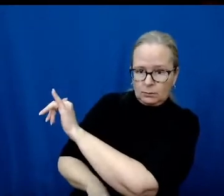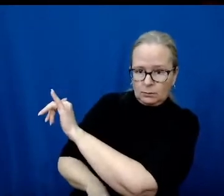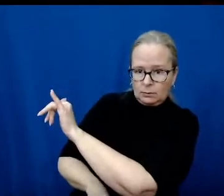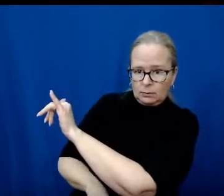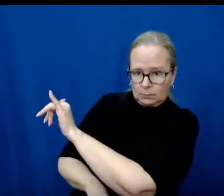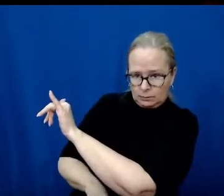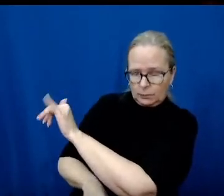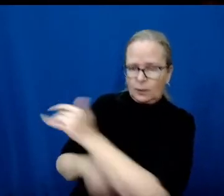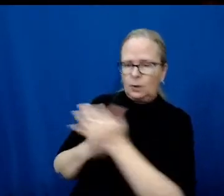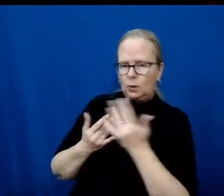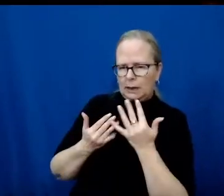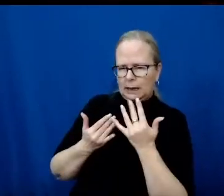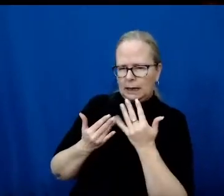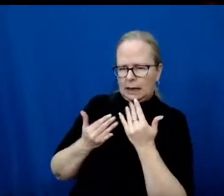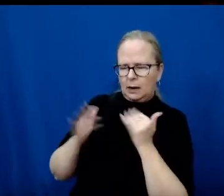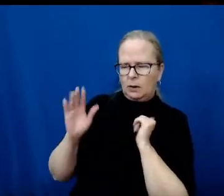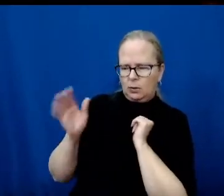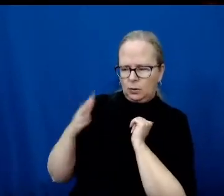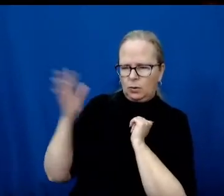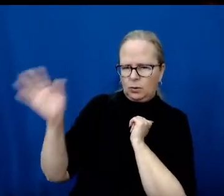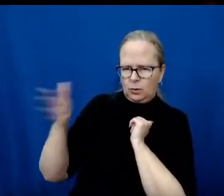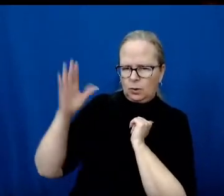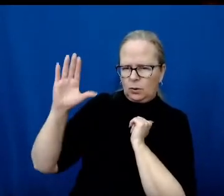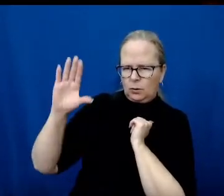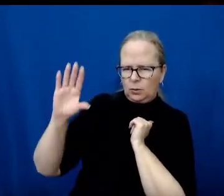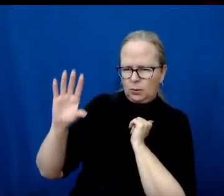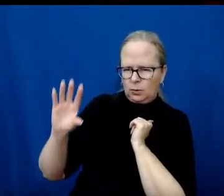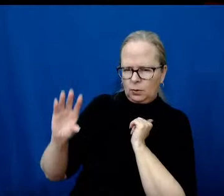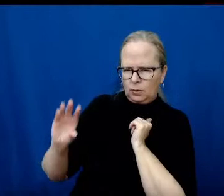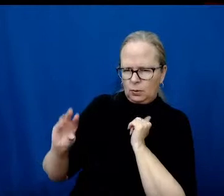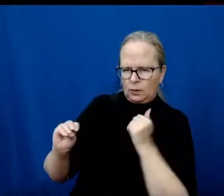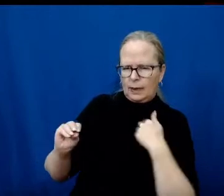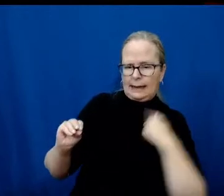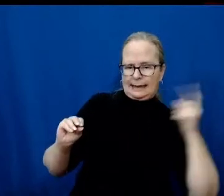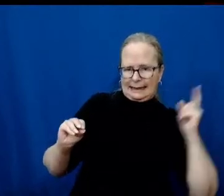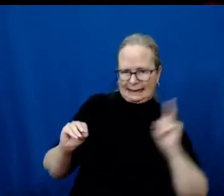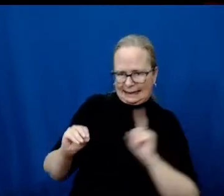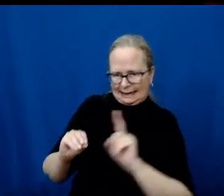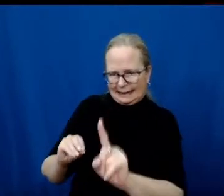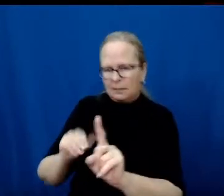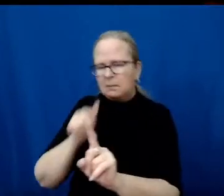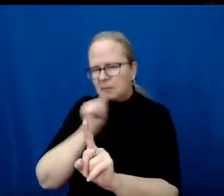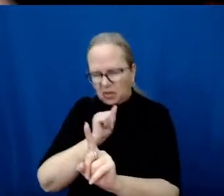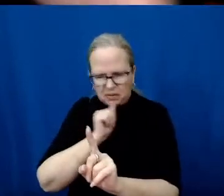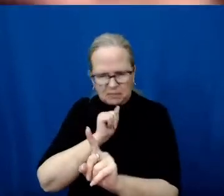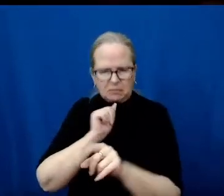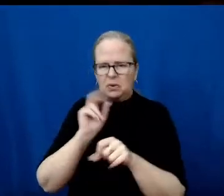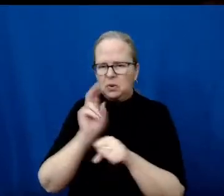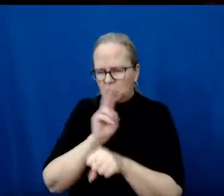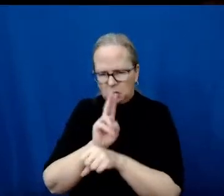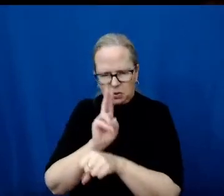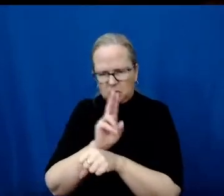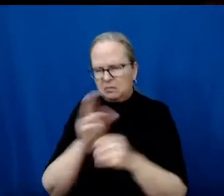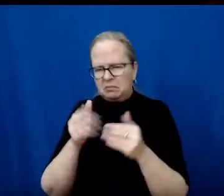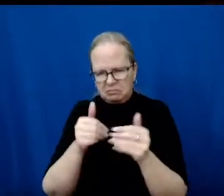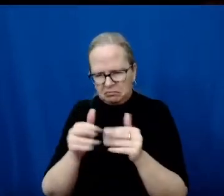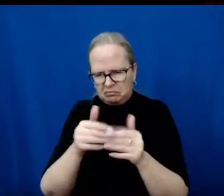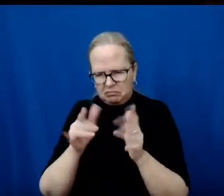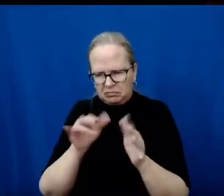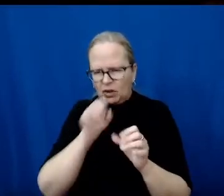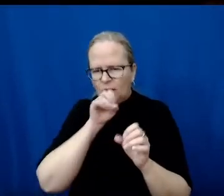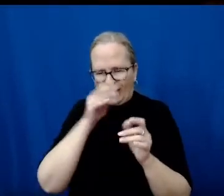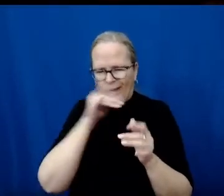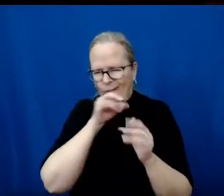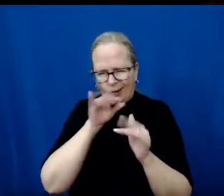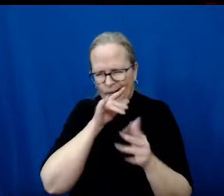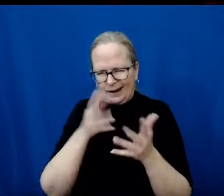just that those particles remain for a little bit. So you want to make sure that the space, when you can remove the air or filter